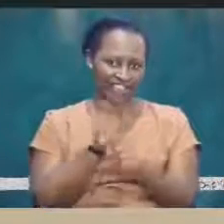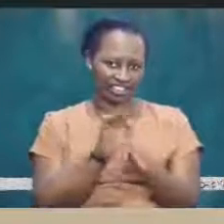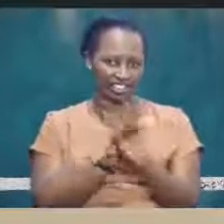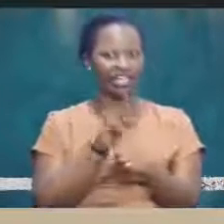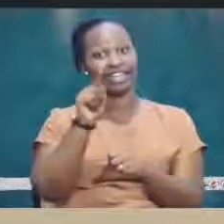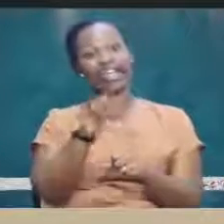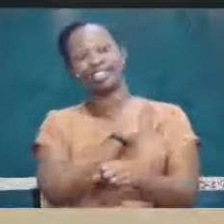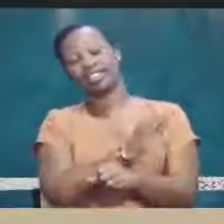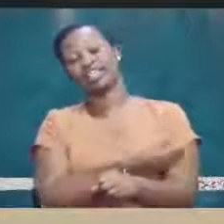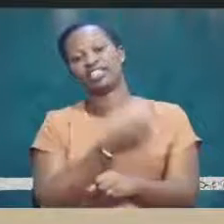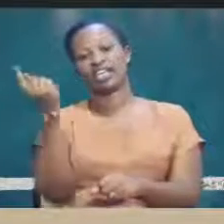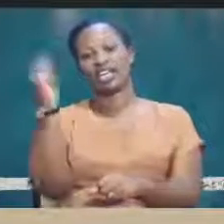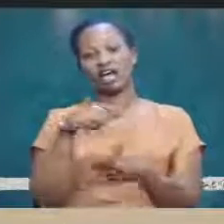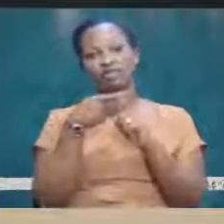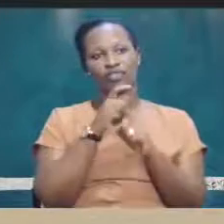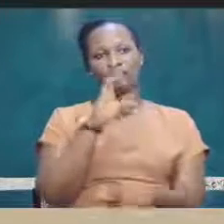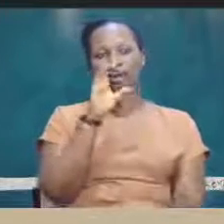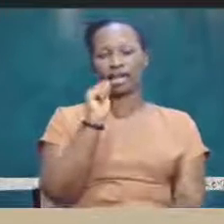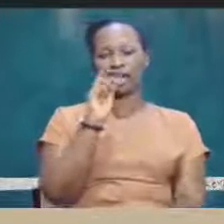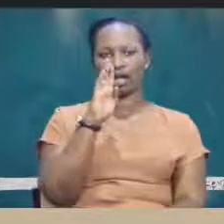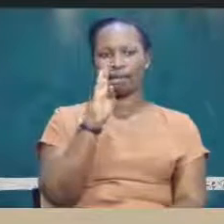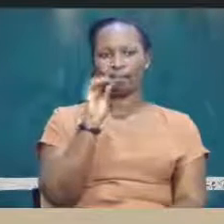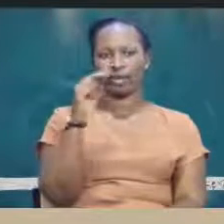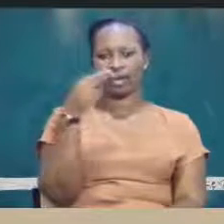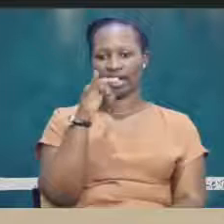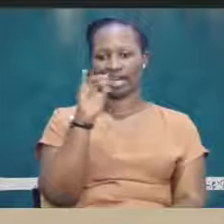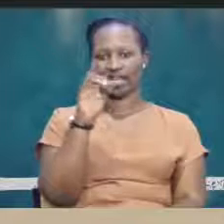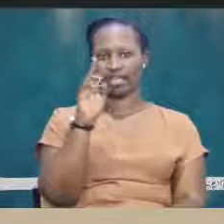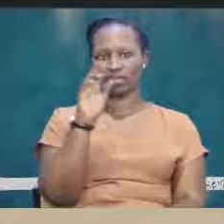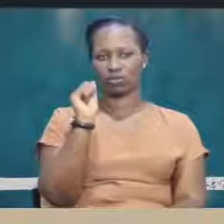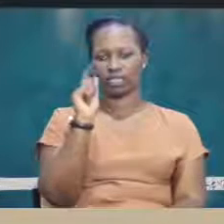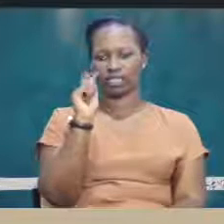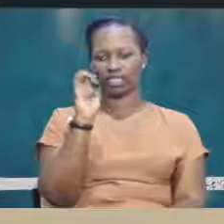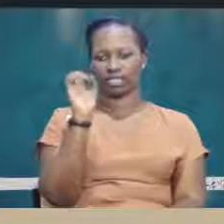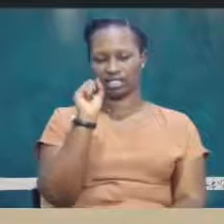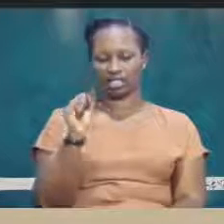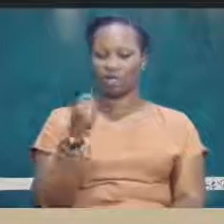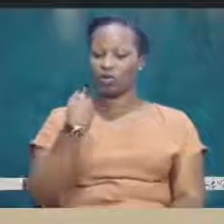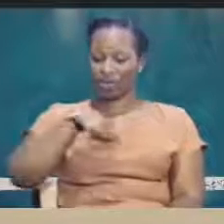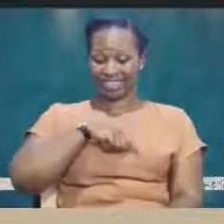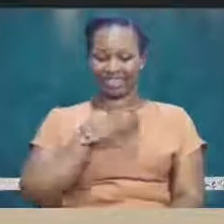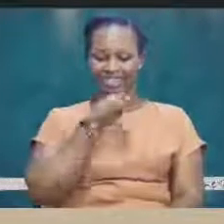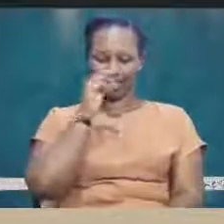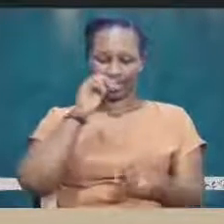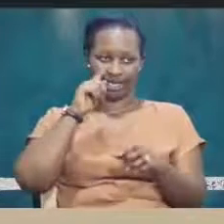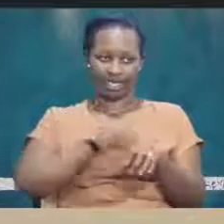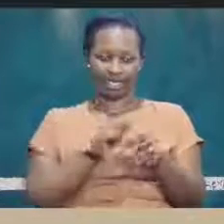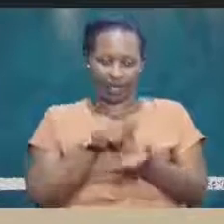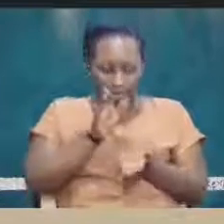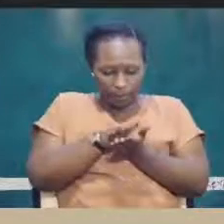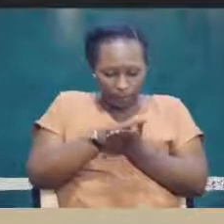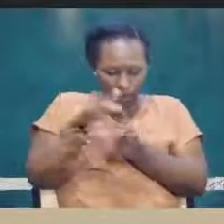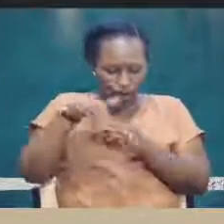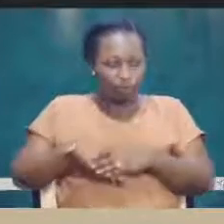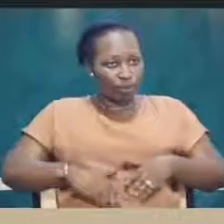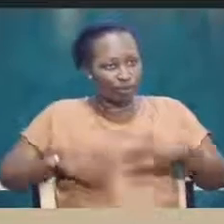energy comes from carbohydrates we eat. So when they are stored in our body, more especially in our muscles